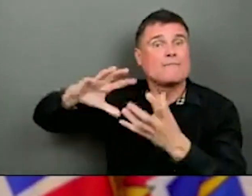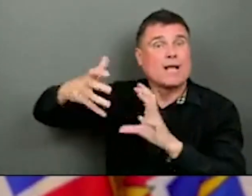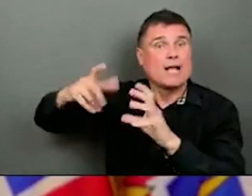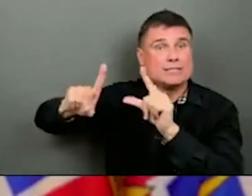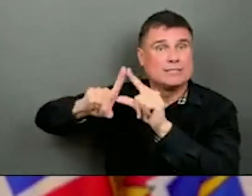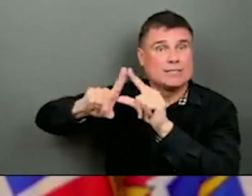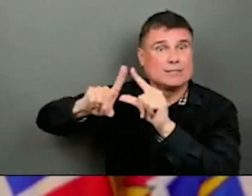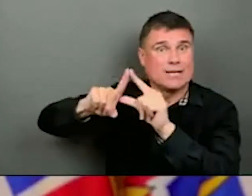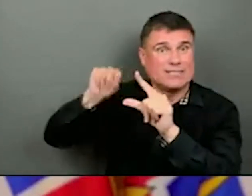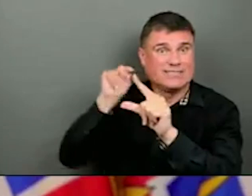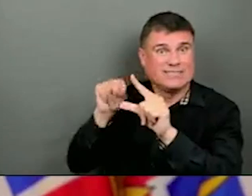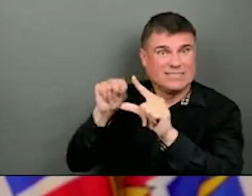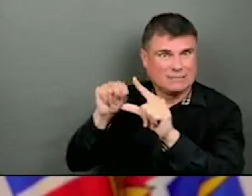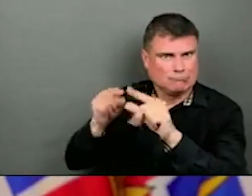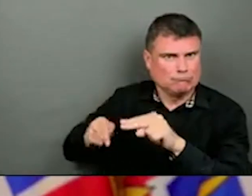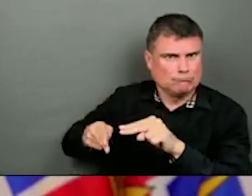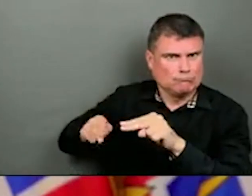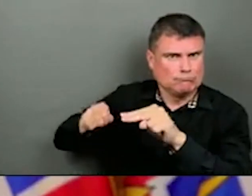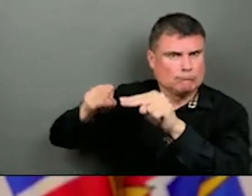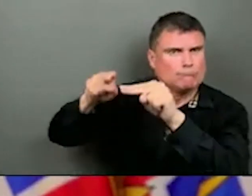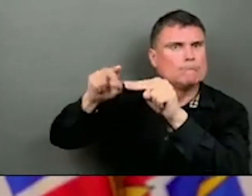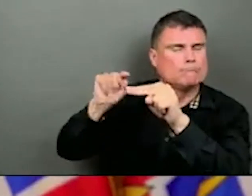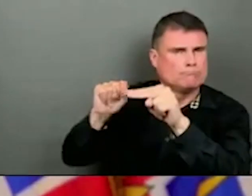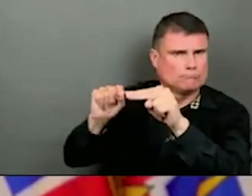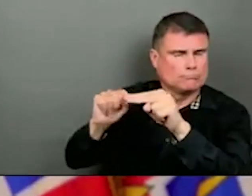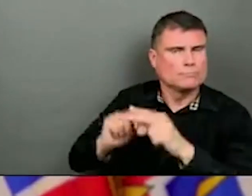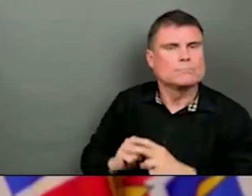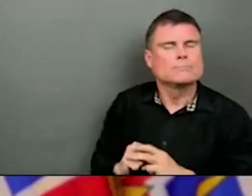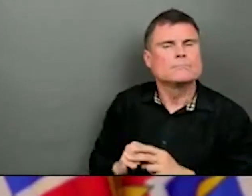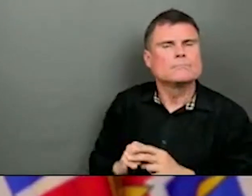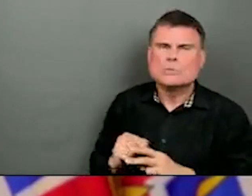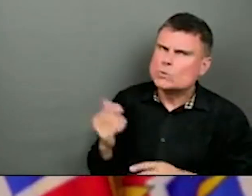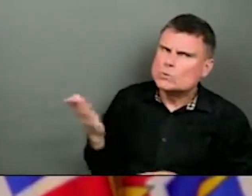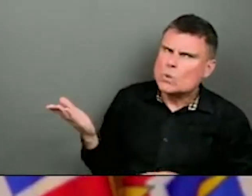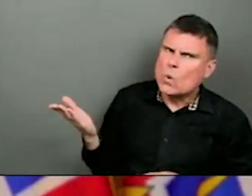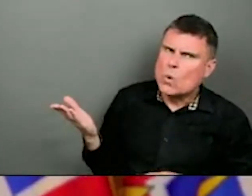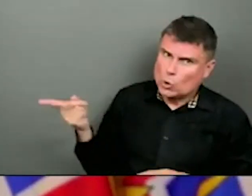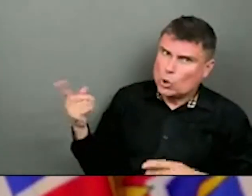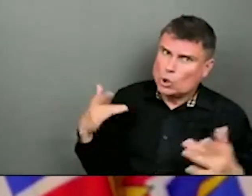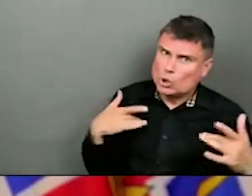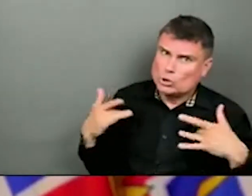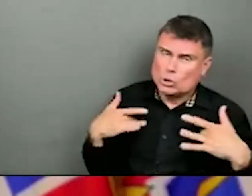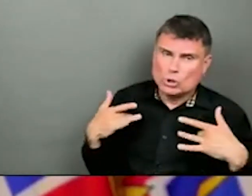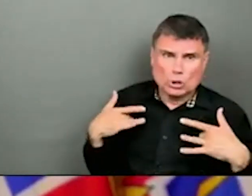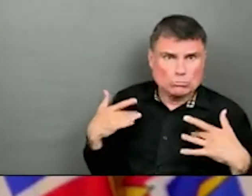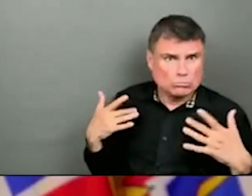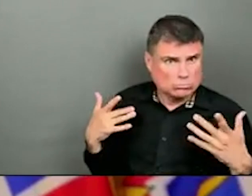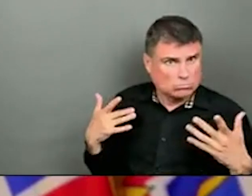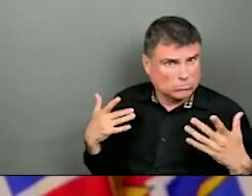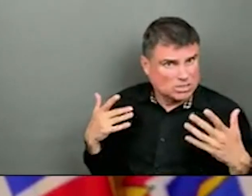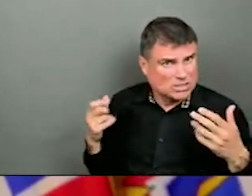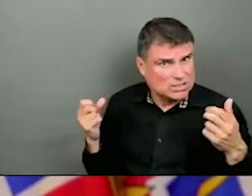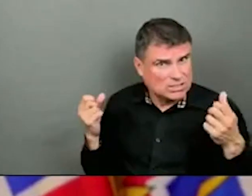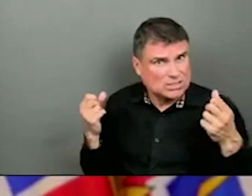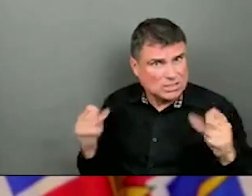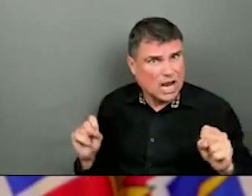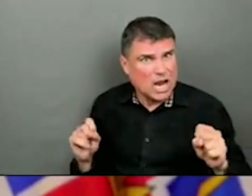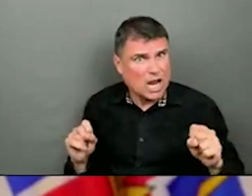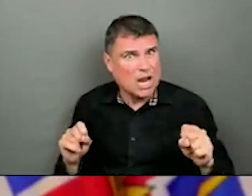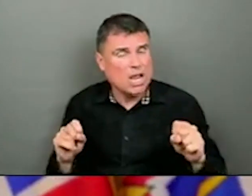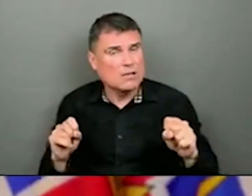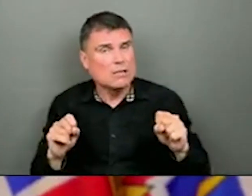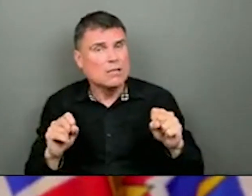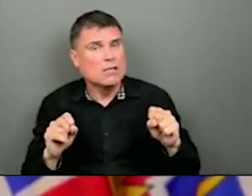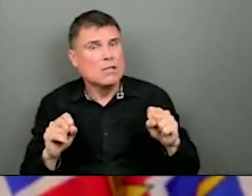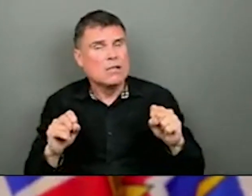many cases, but are you legitimately concerned that we could get to that point that's shown in the modeling where we're